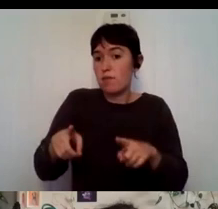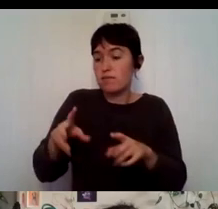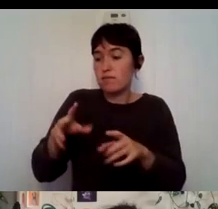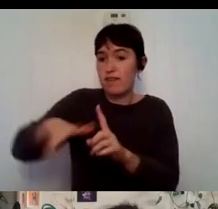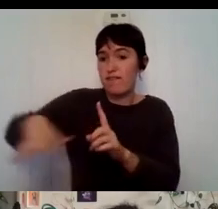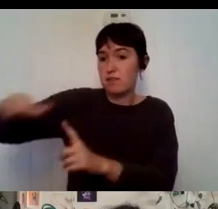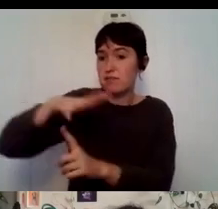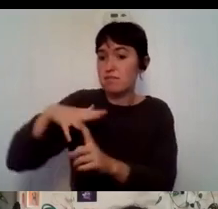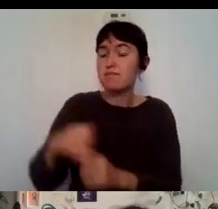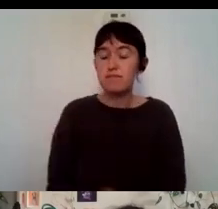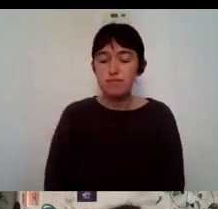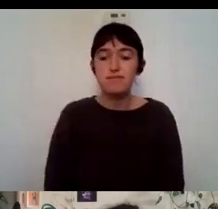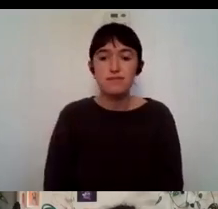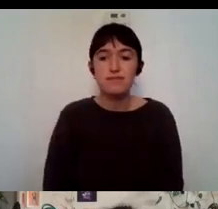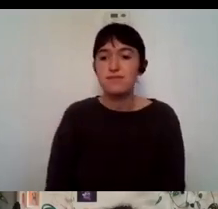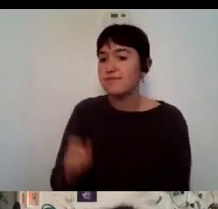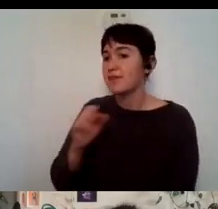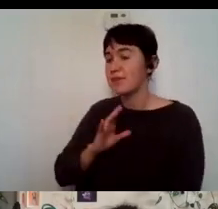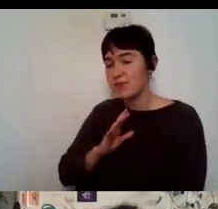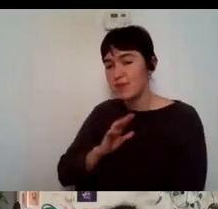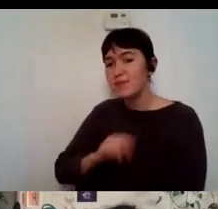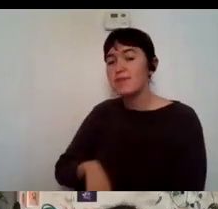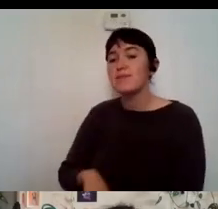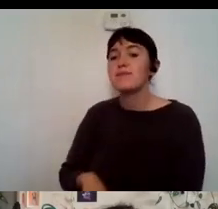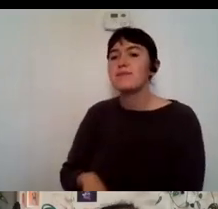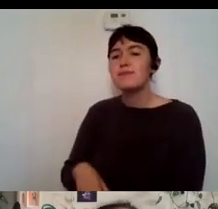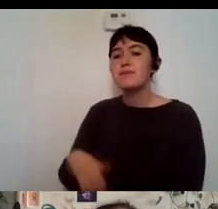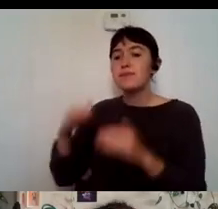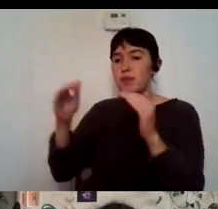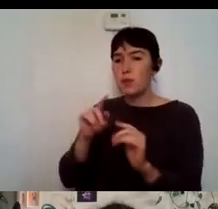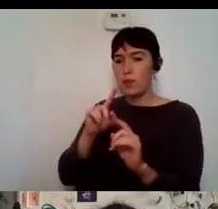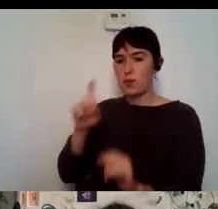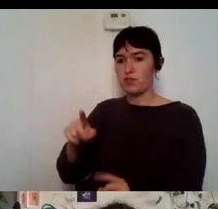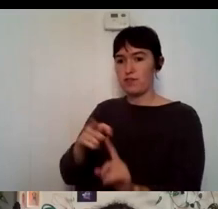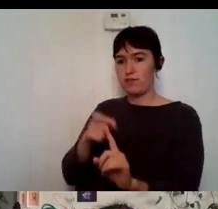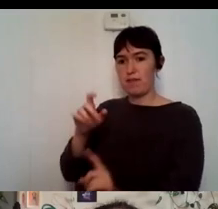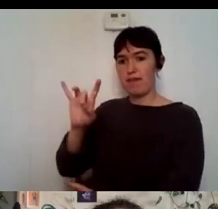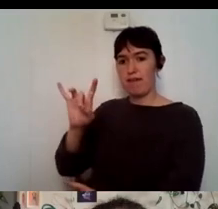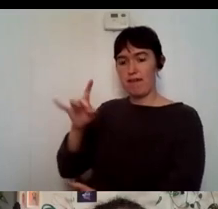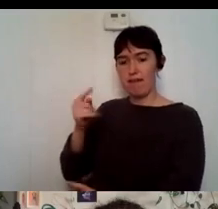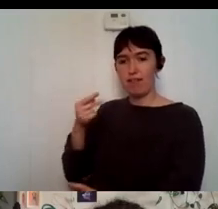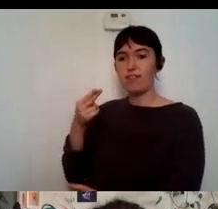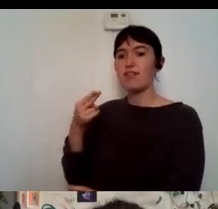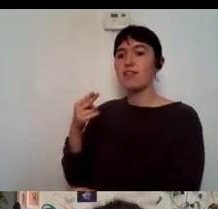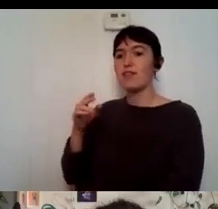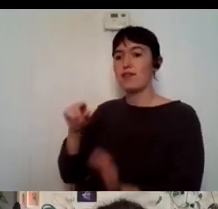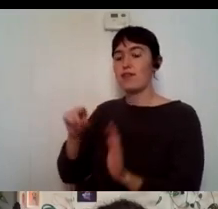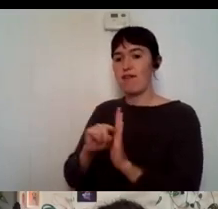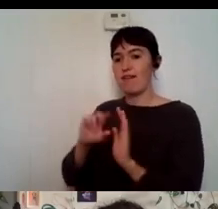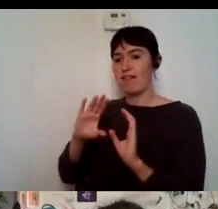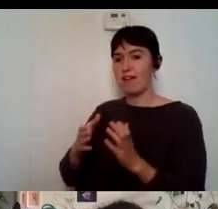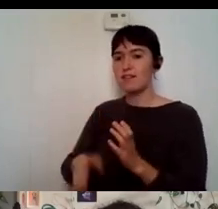Very cool. Our next question is from Mrs. Leftwich's 8th grade class. Do people react differently when they think more luck is involved in a